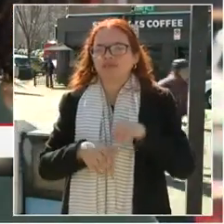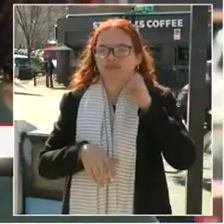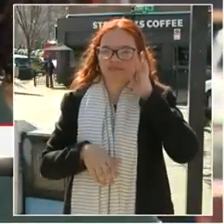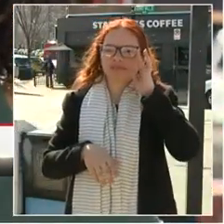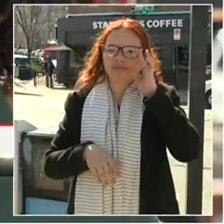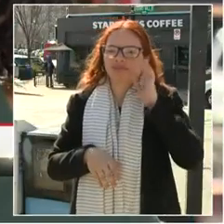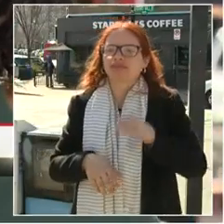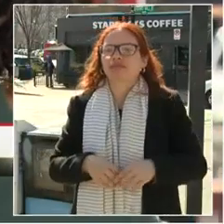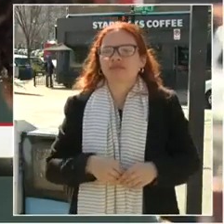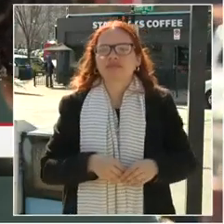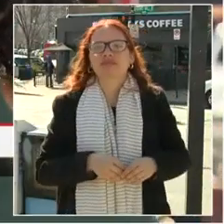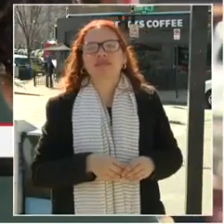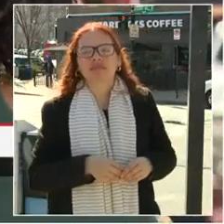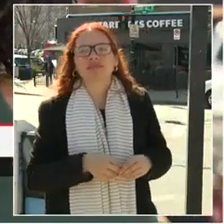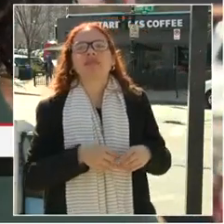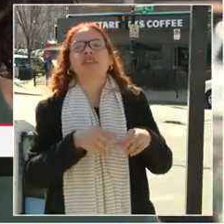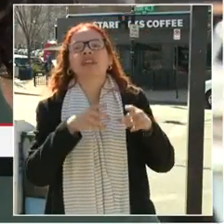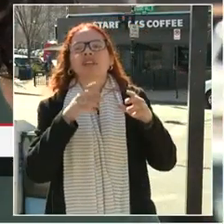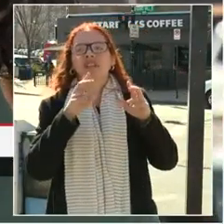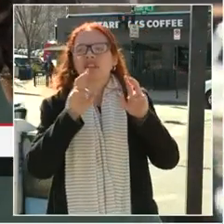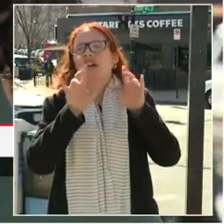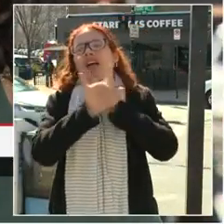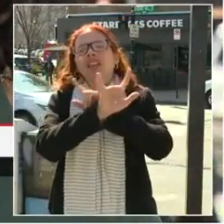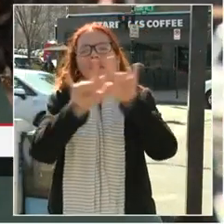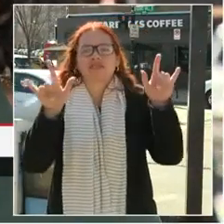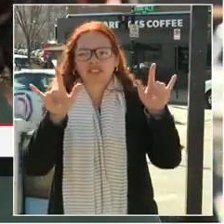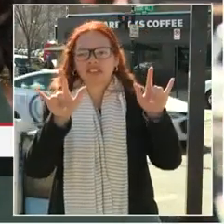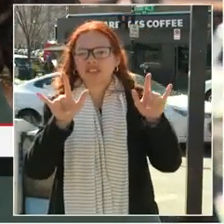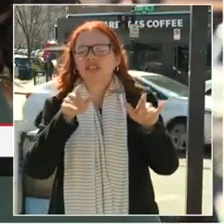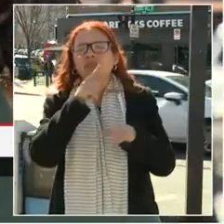Do you support reparations for